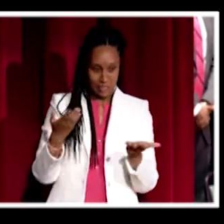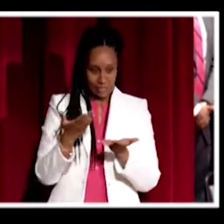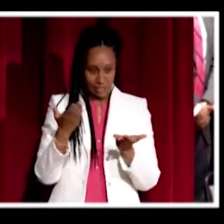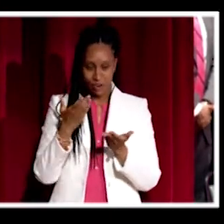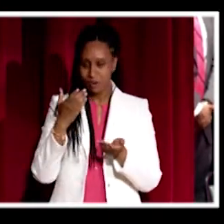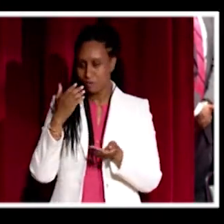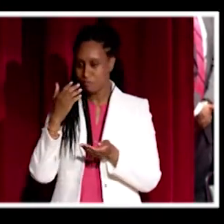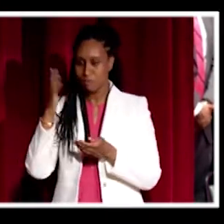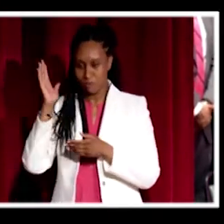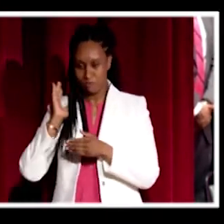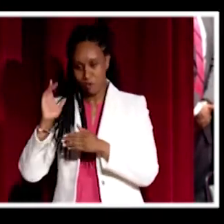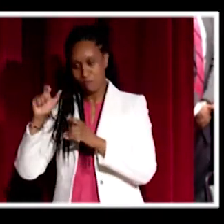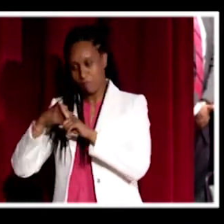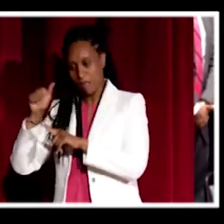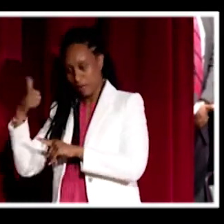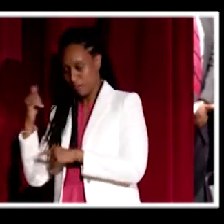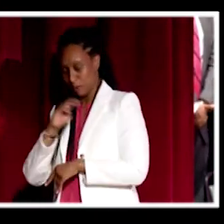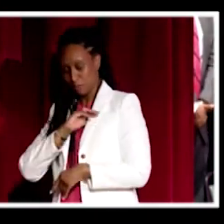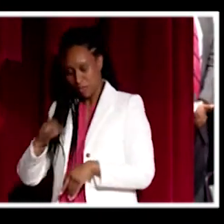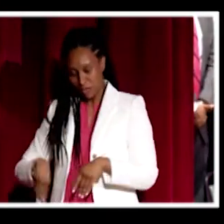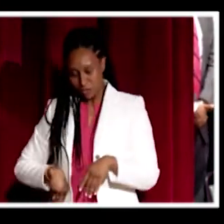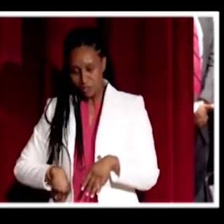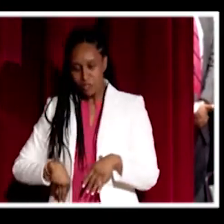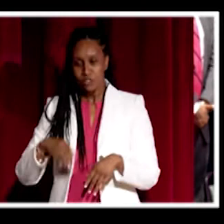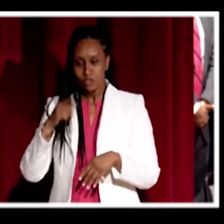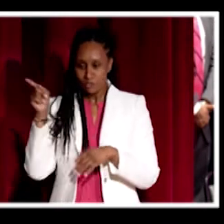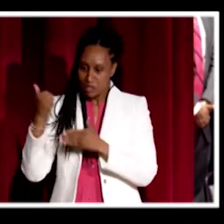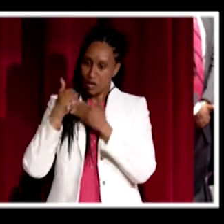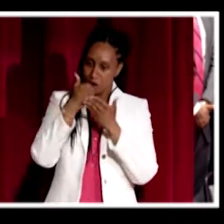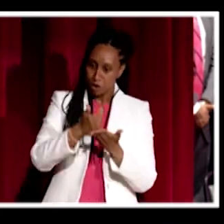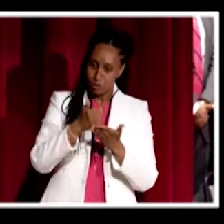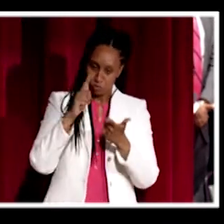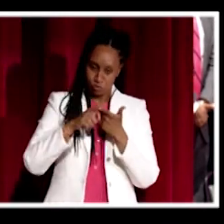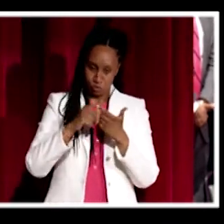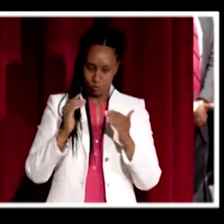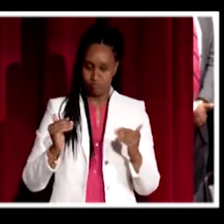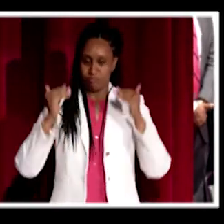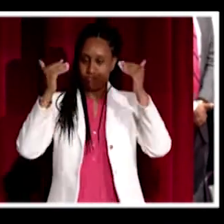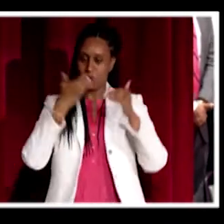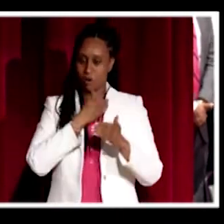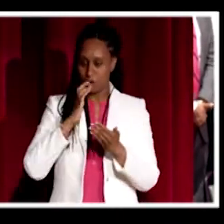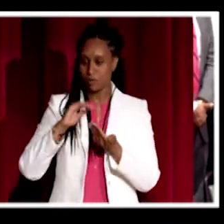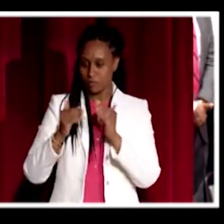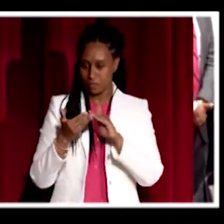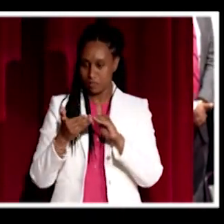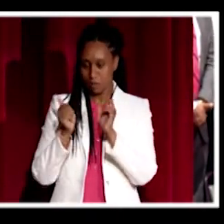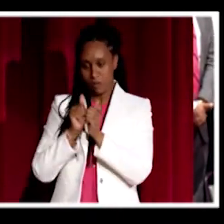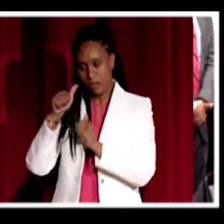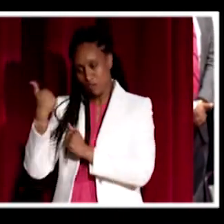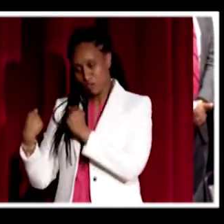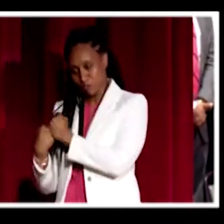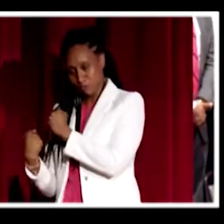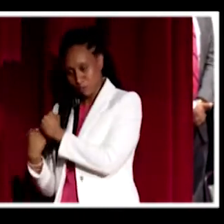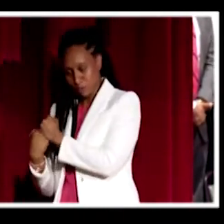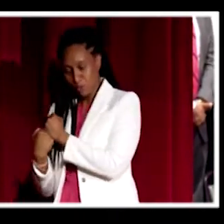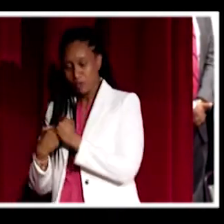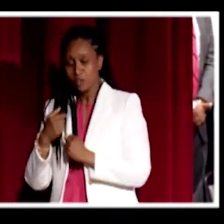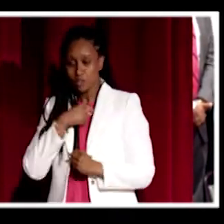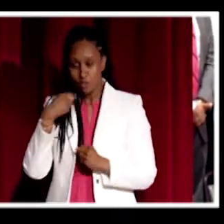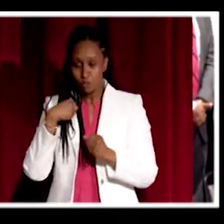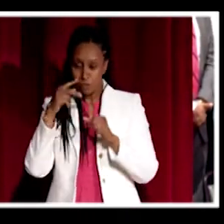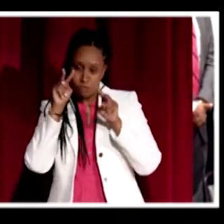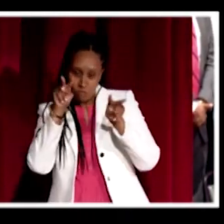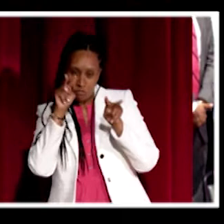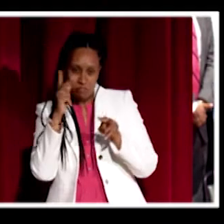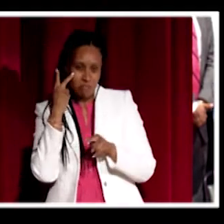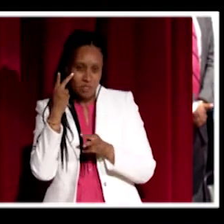residents, those who've invested in and have helped to sustain and lift up our city. We expect to hear about the progress from